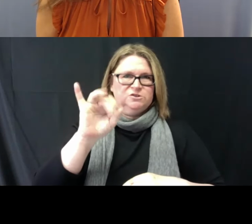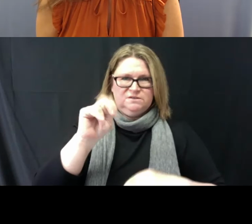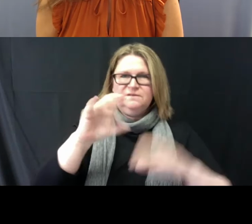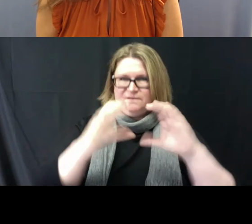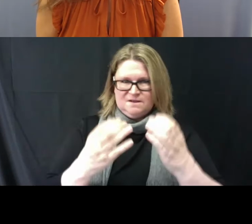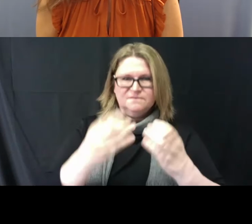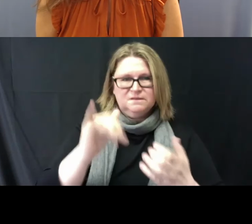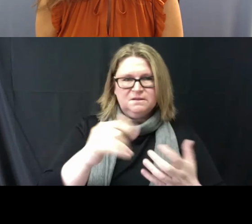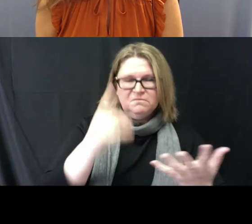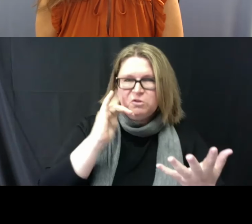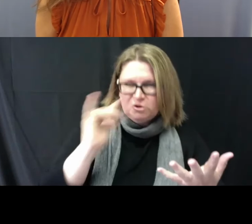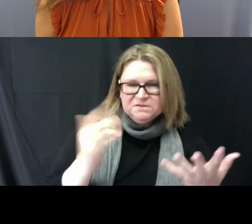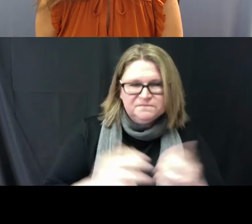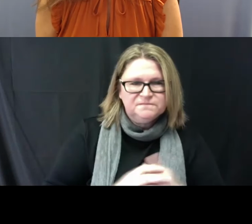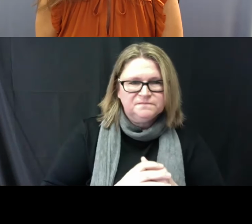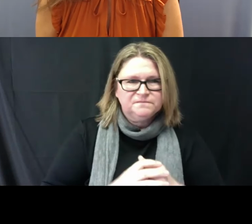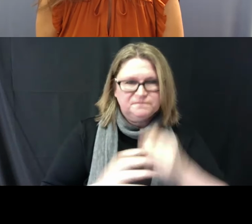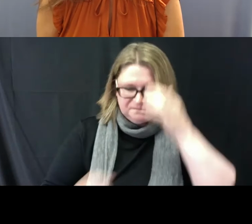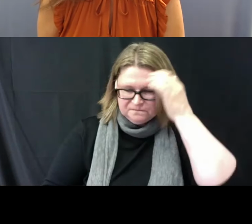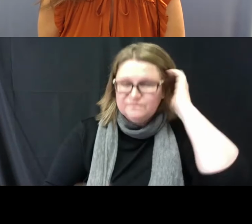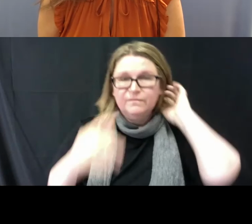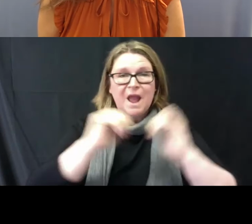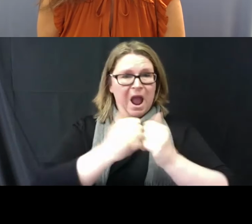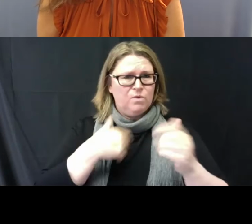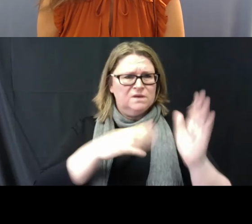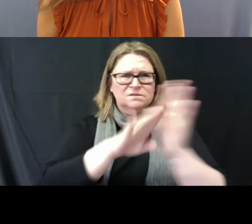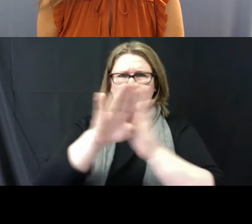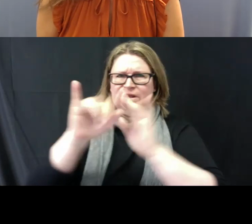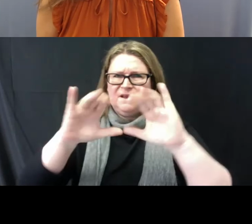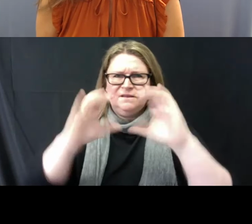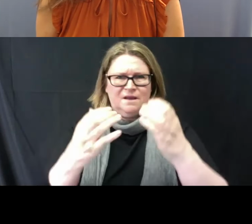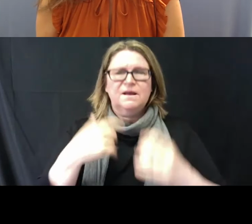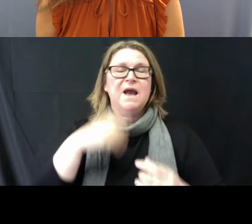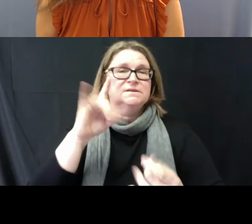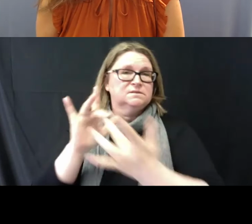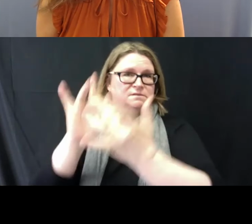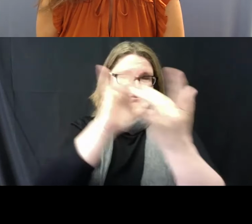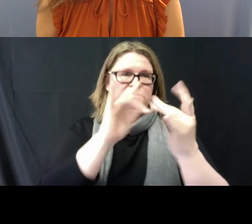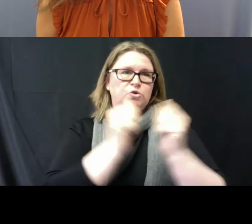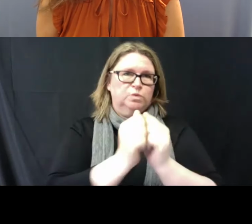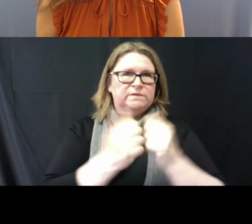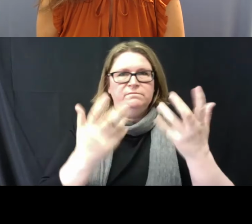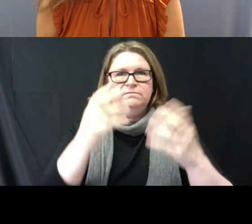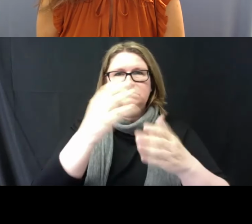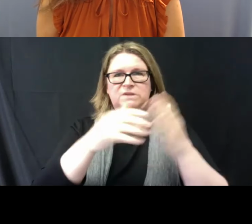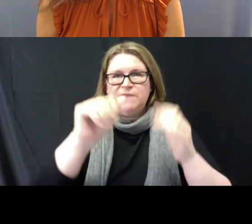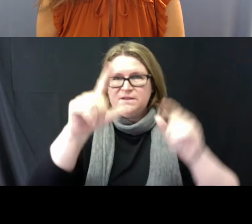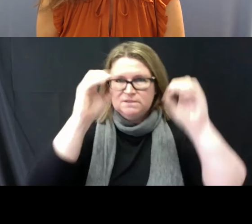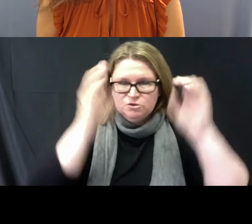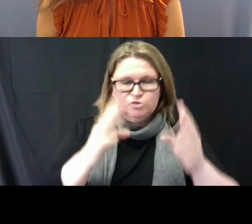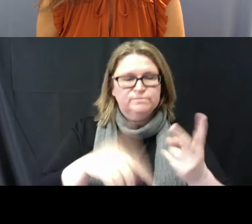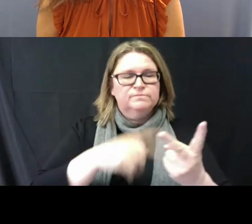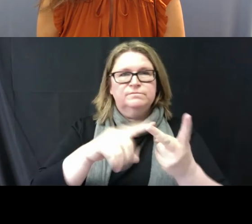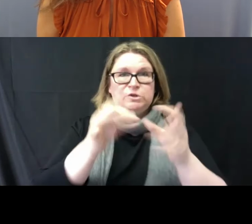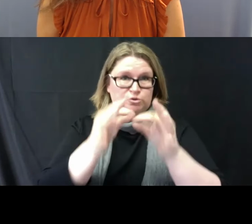this opportunity, upper division ASL courses. And the way that we develop the classes